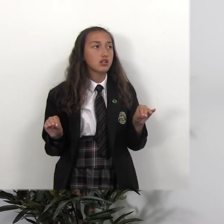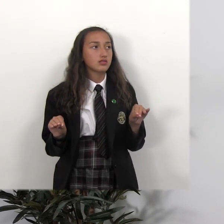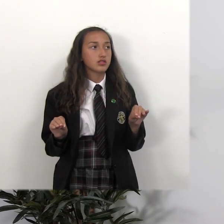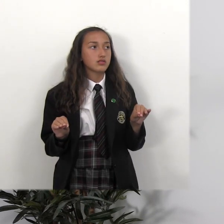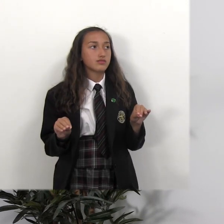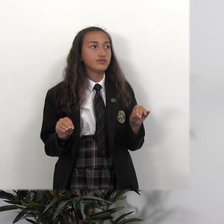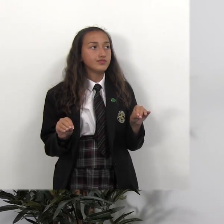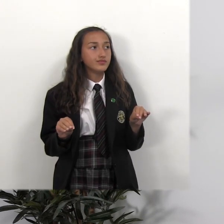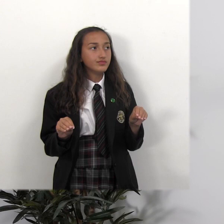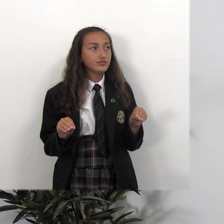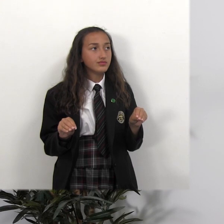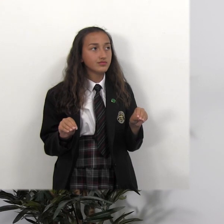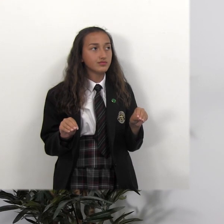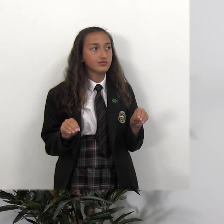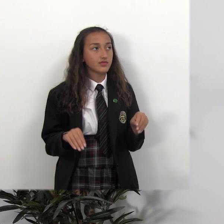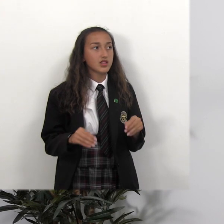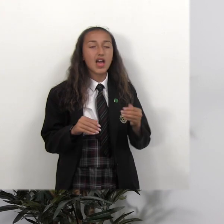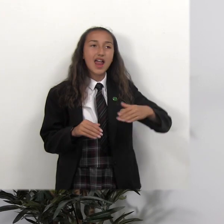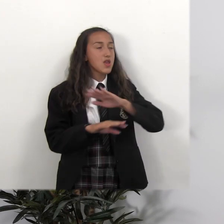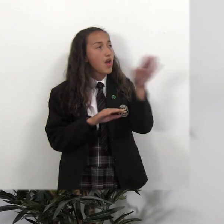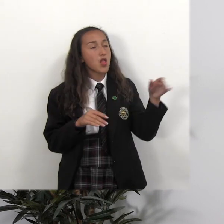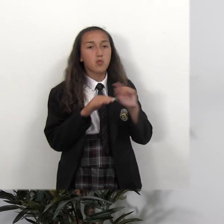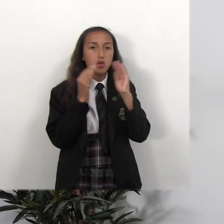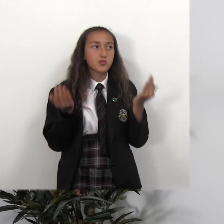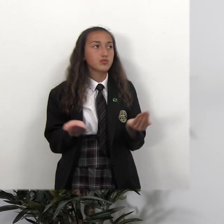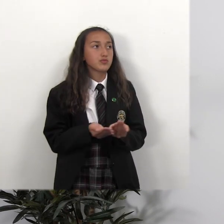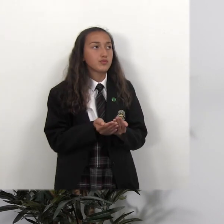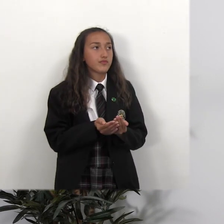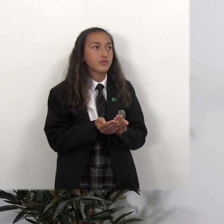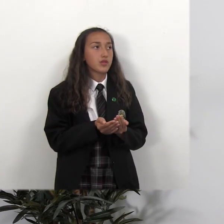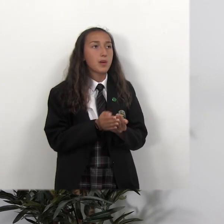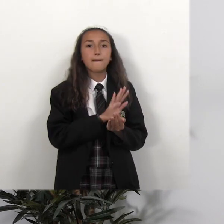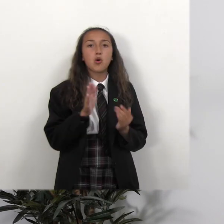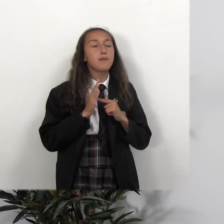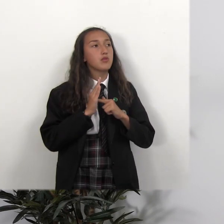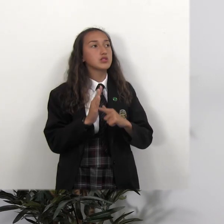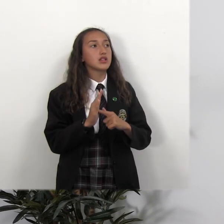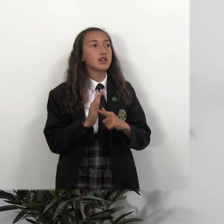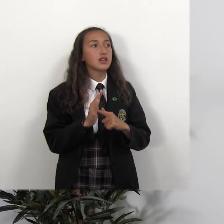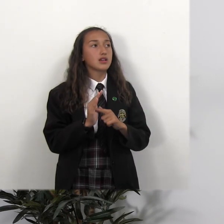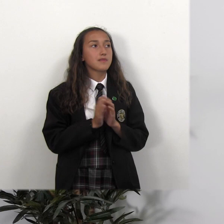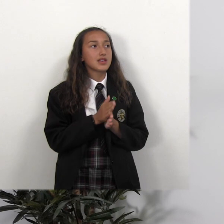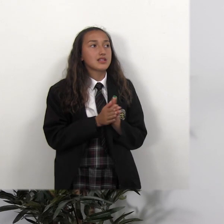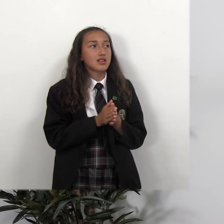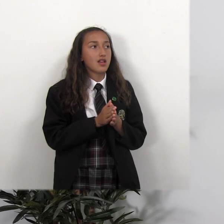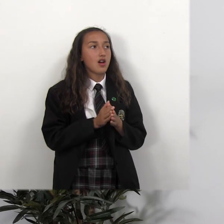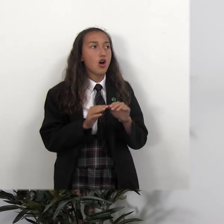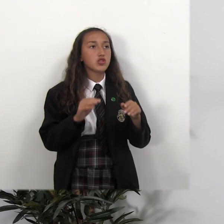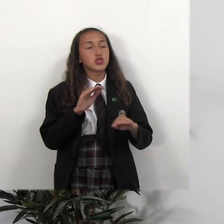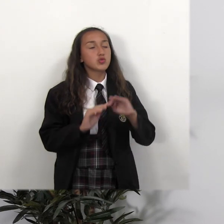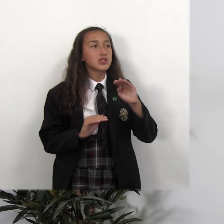with students from anywhere in the world. However, more importantly, it means that our